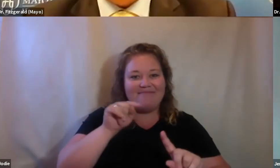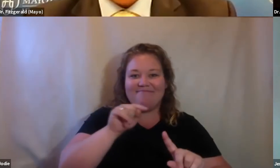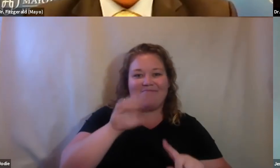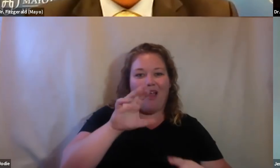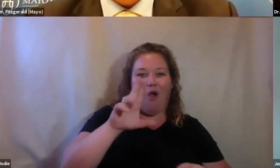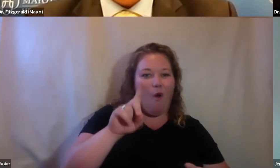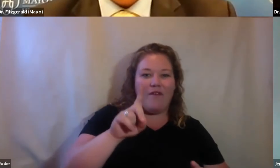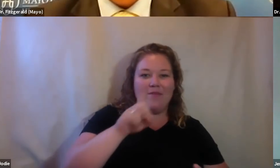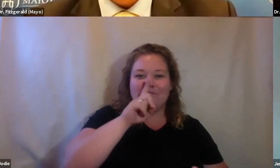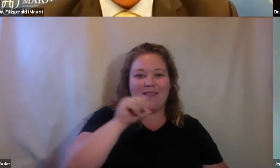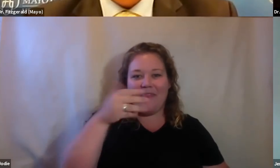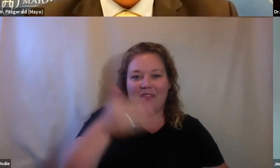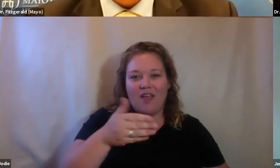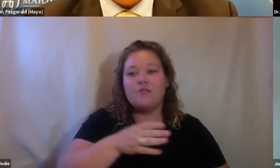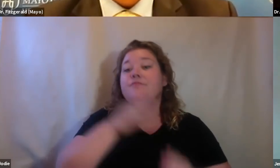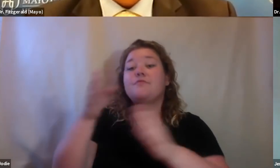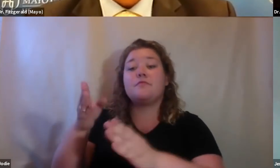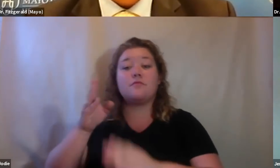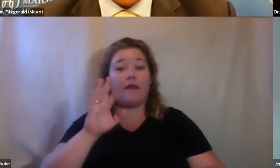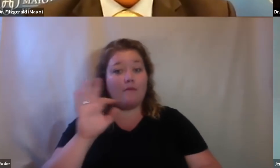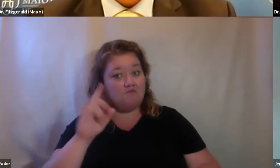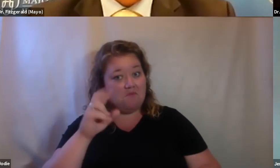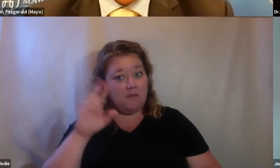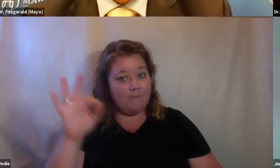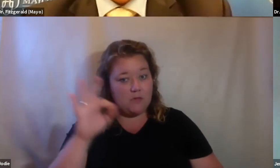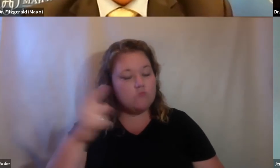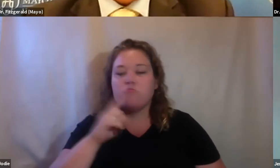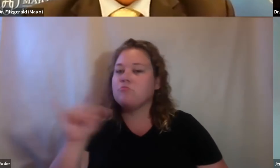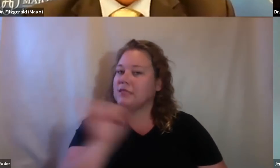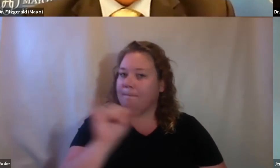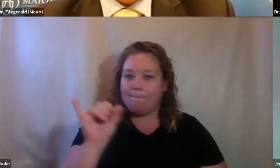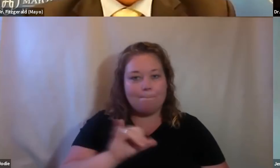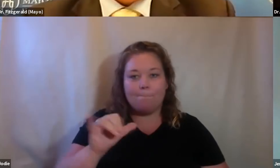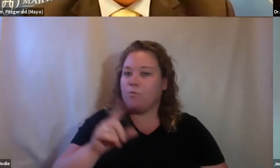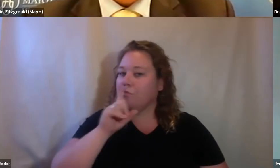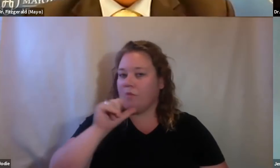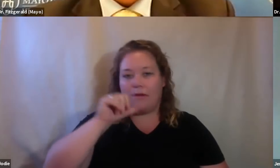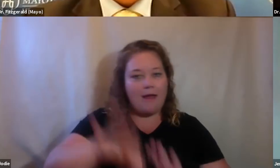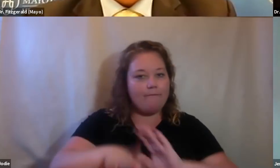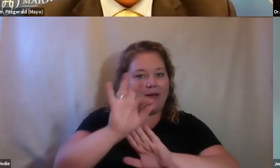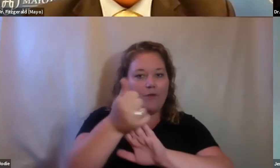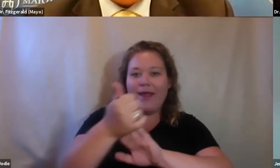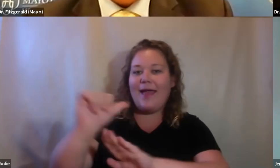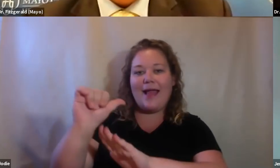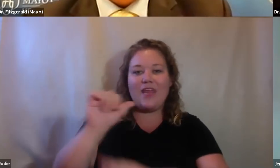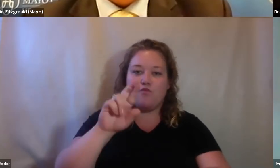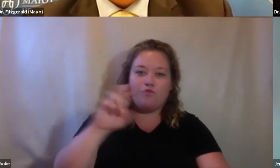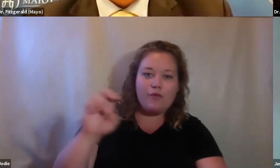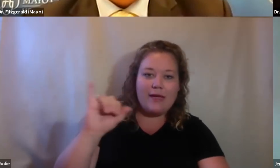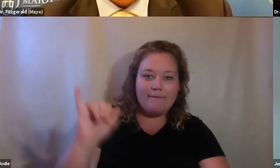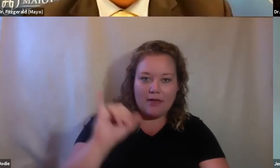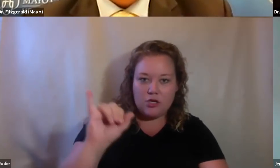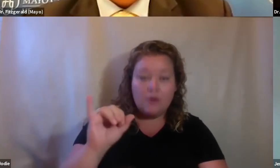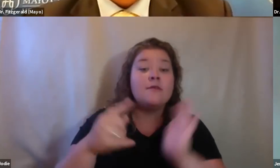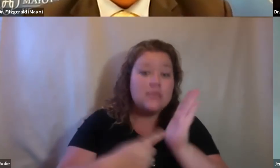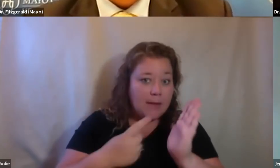that. We have not documented any cases of reinfection. The nature of the viruses, the proteins of